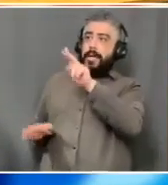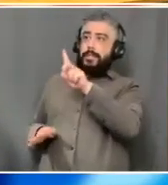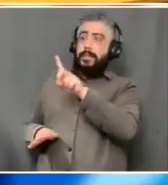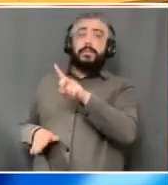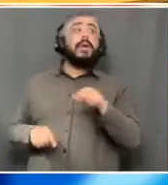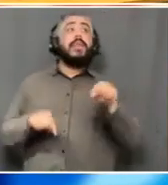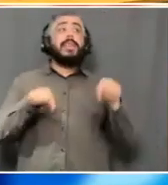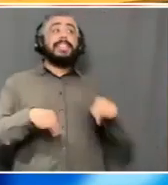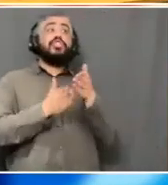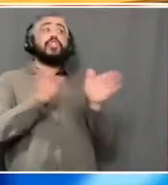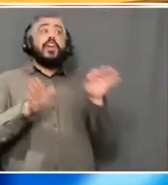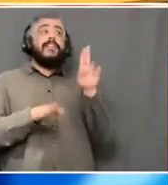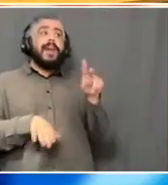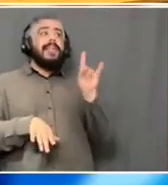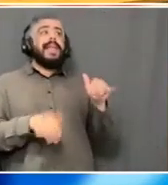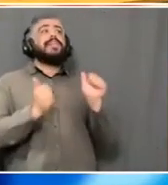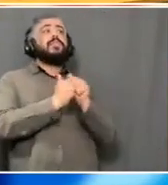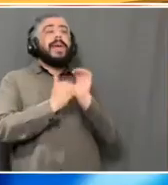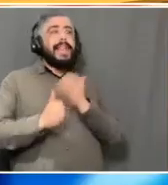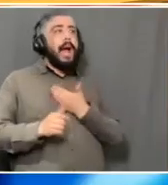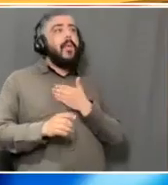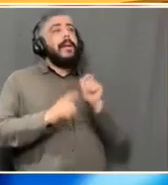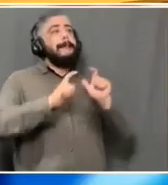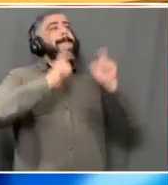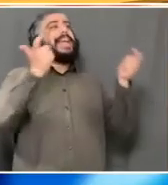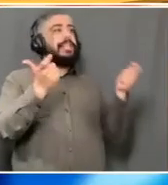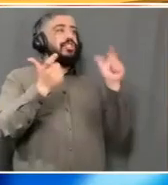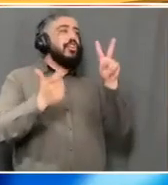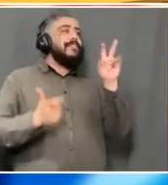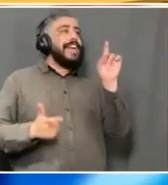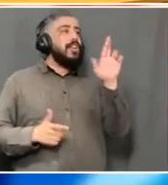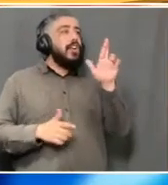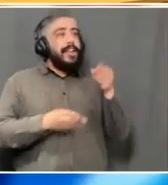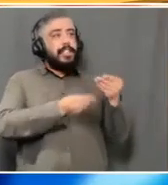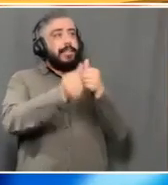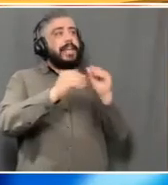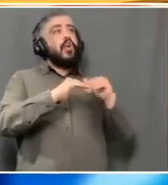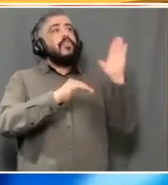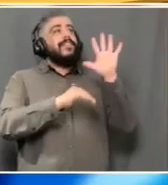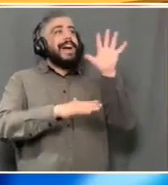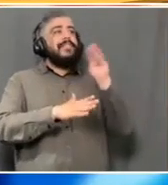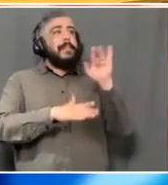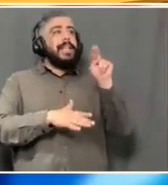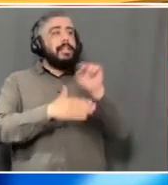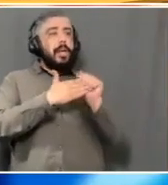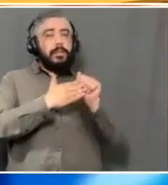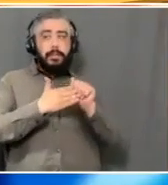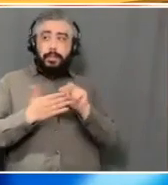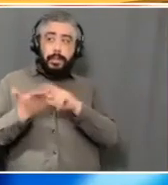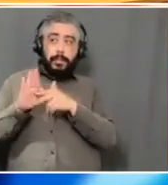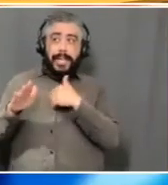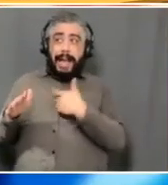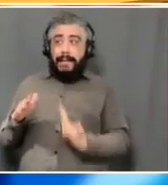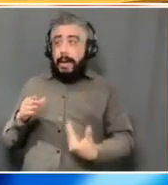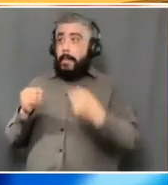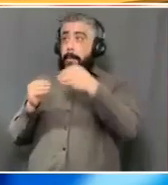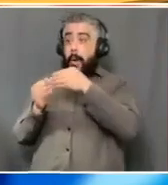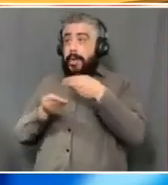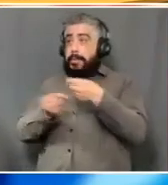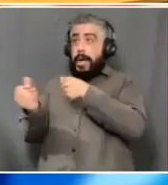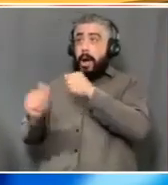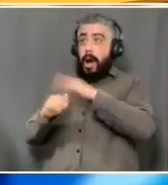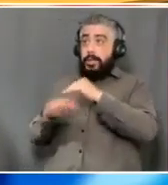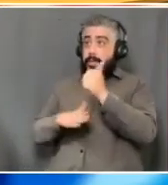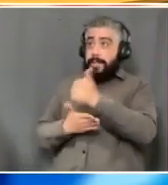and these are with our major vendors where the spend is more than $5 million. There's additional expenditures on transportation,